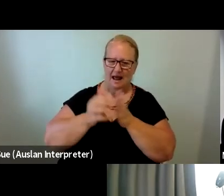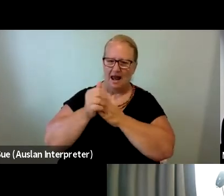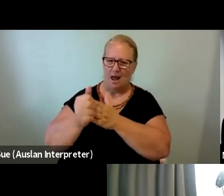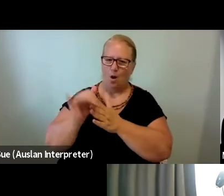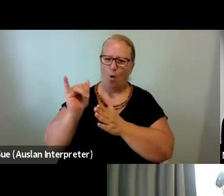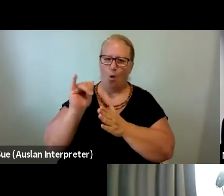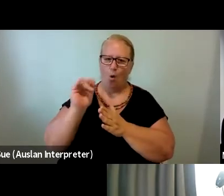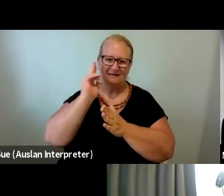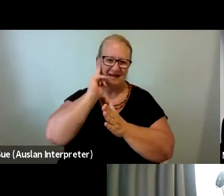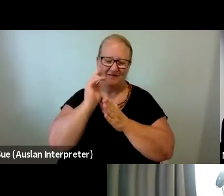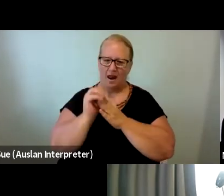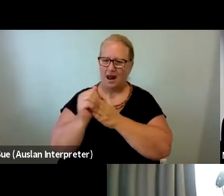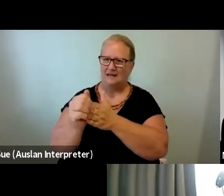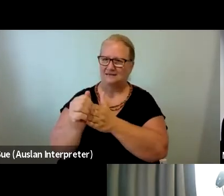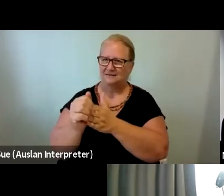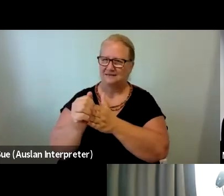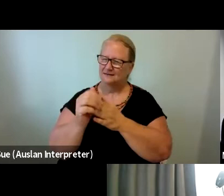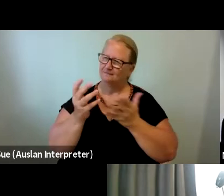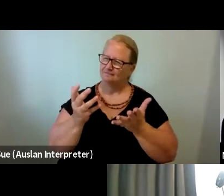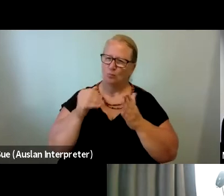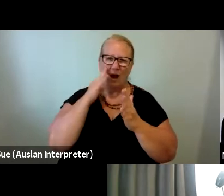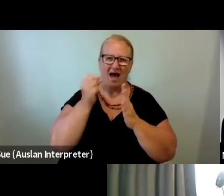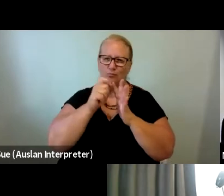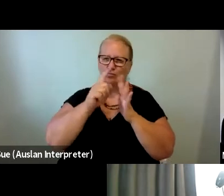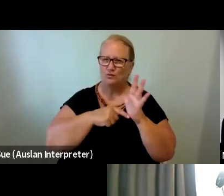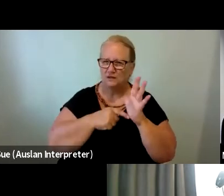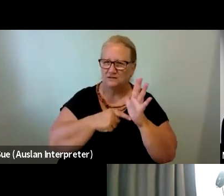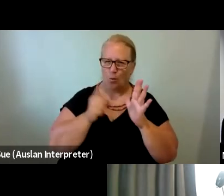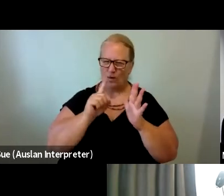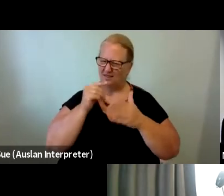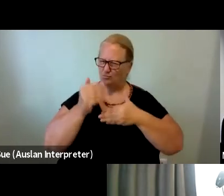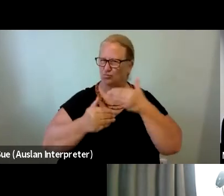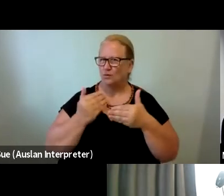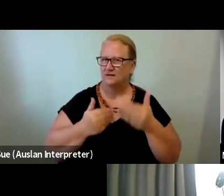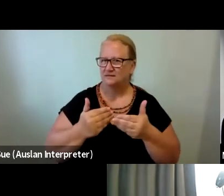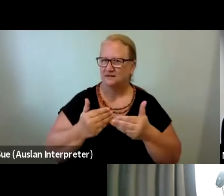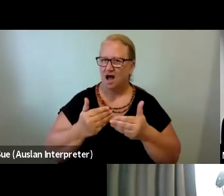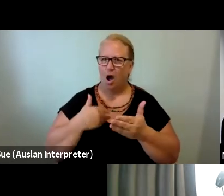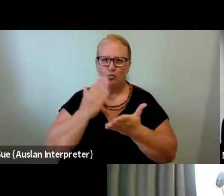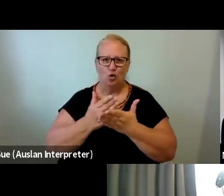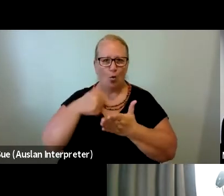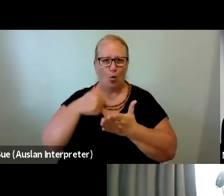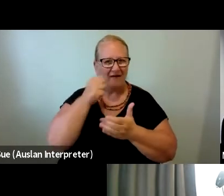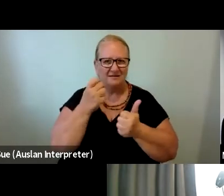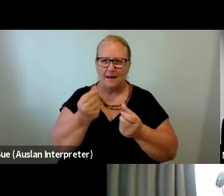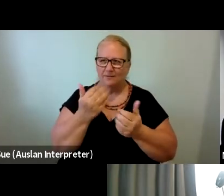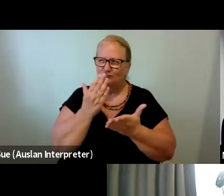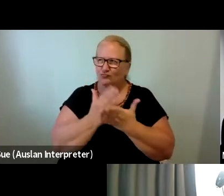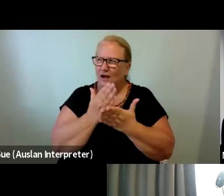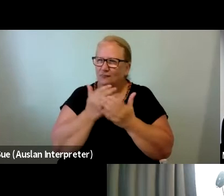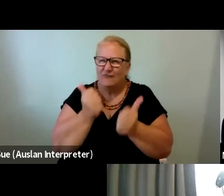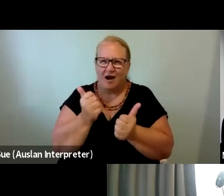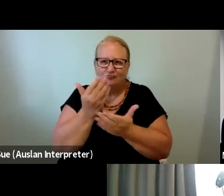creative process and project? And I'm sure we're going to have some juicy anecdotes or opinions to